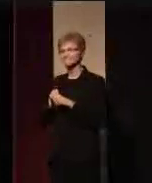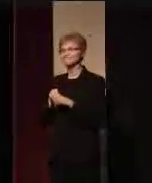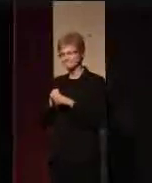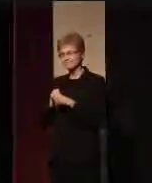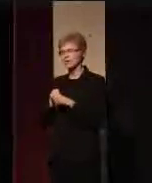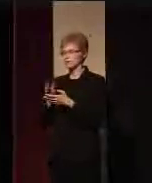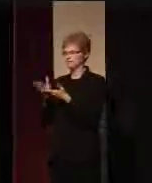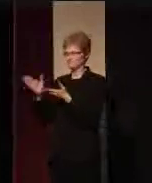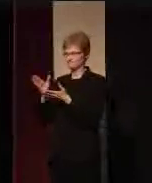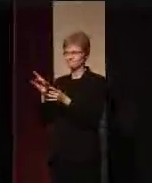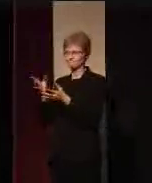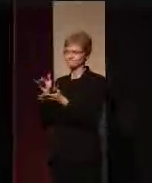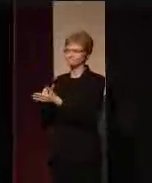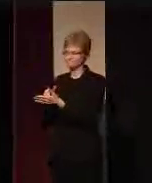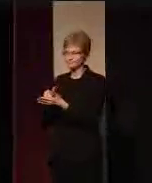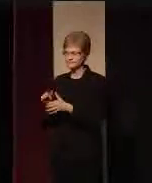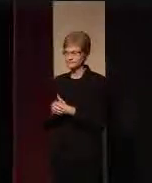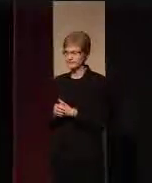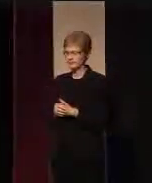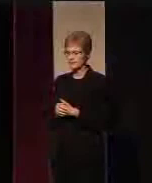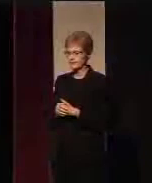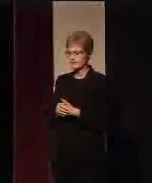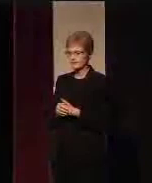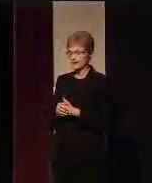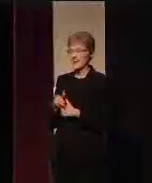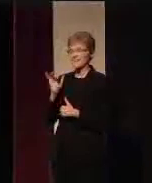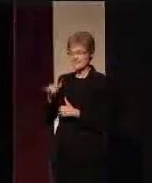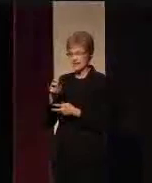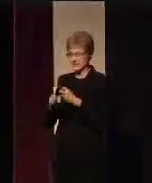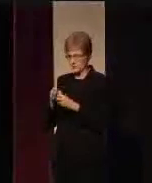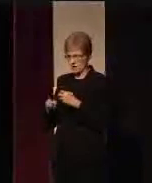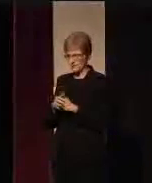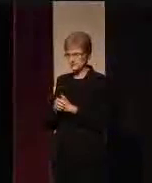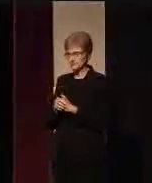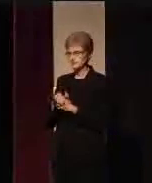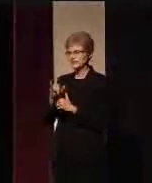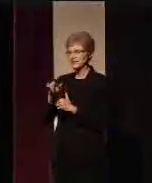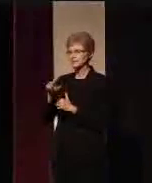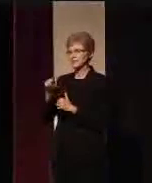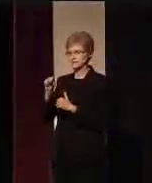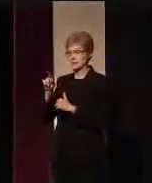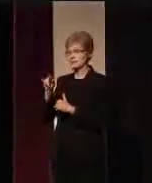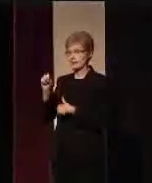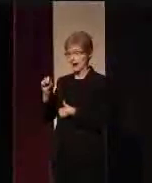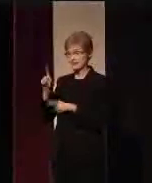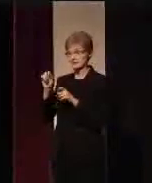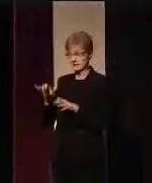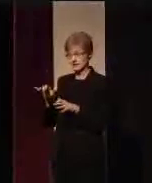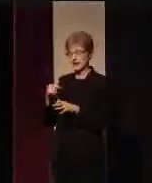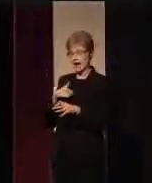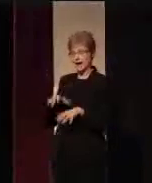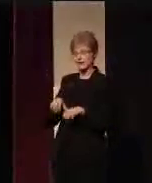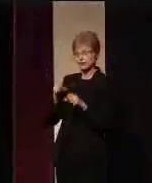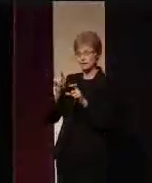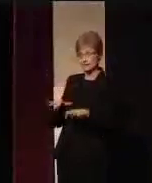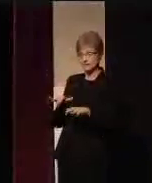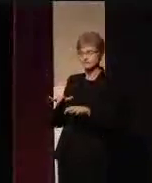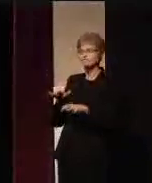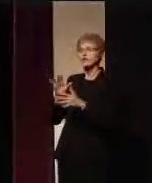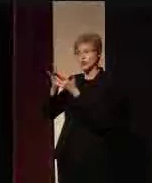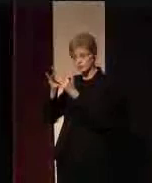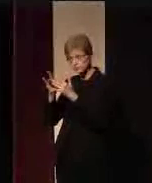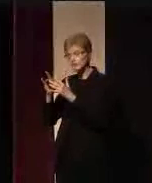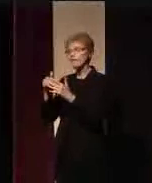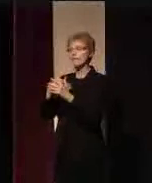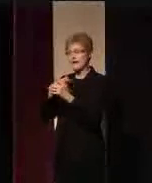I believe this is the problem. I talk in the book about the implicit bias test, which I took, which we can all take online for free. It takes about